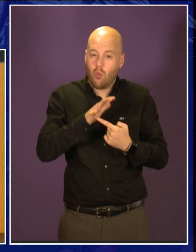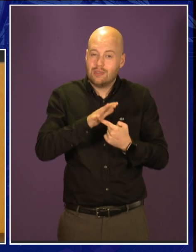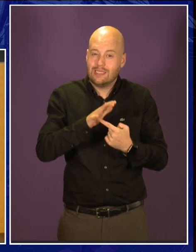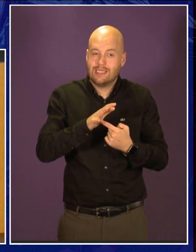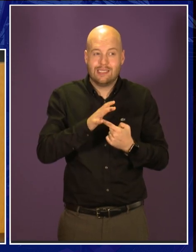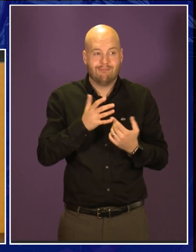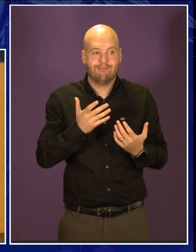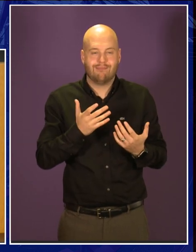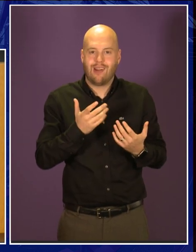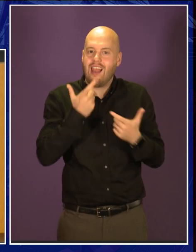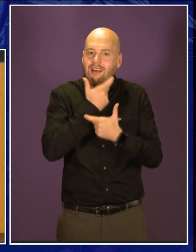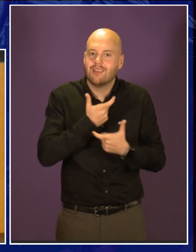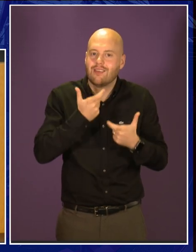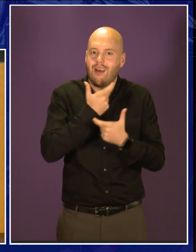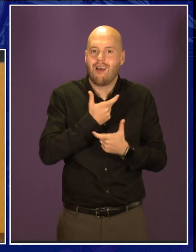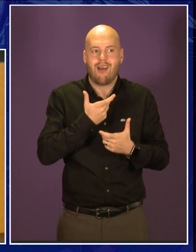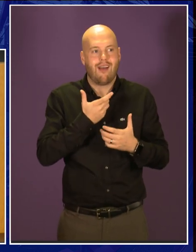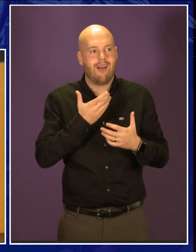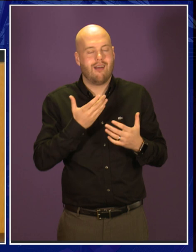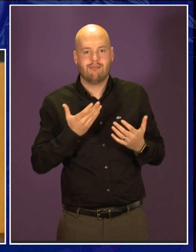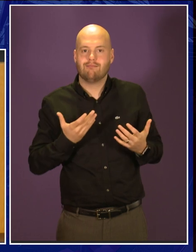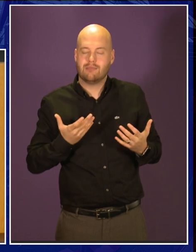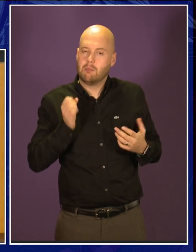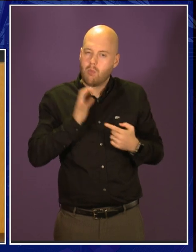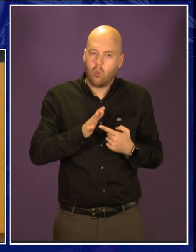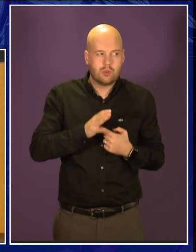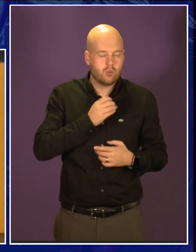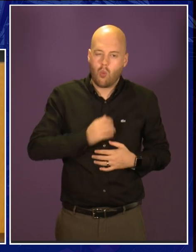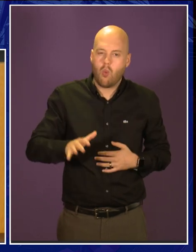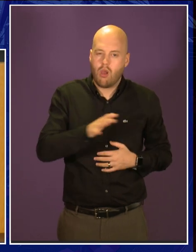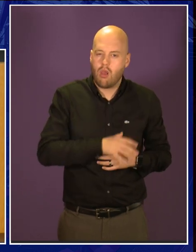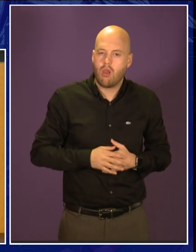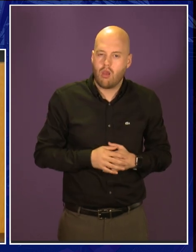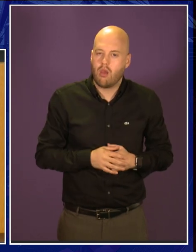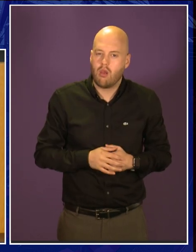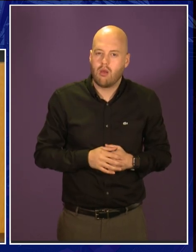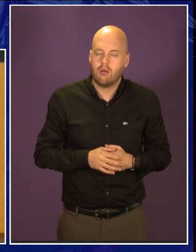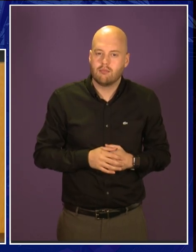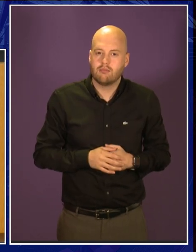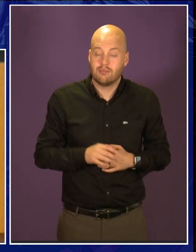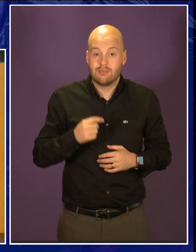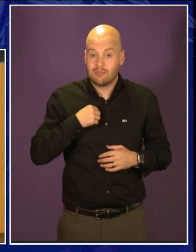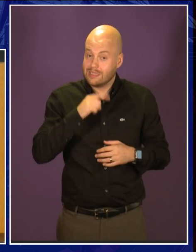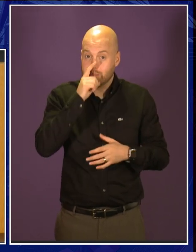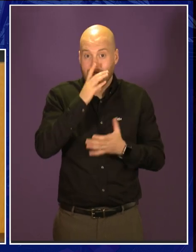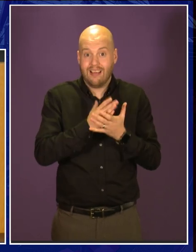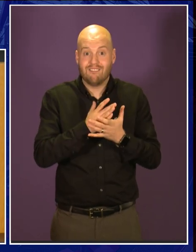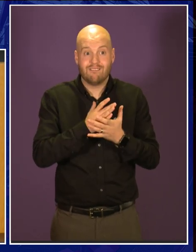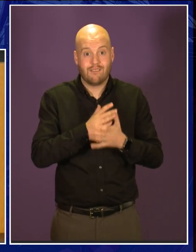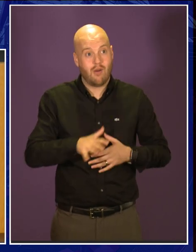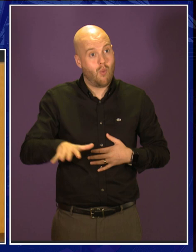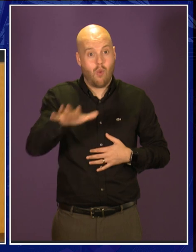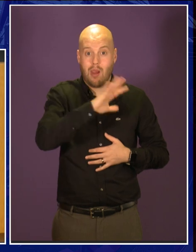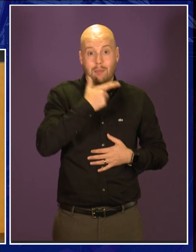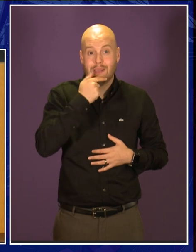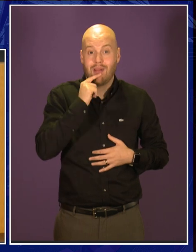important, to everyone. Because everybody in this room, I believe, have a clown somehow inside of him.